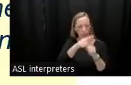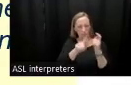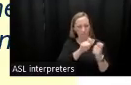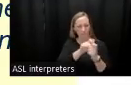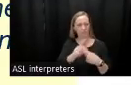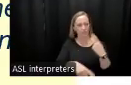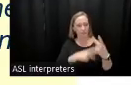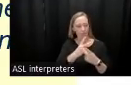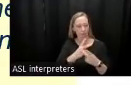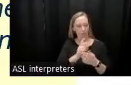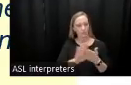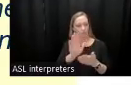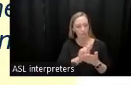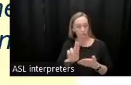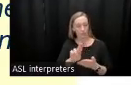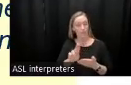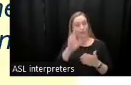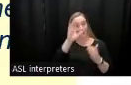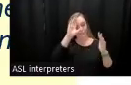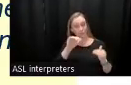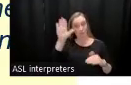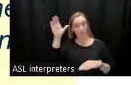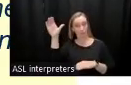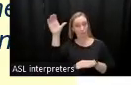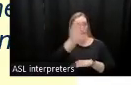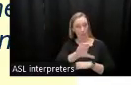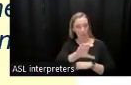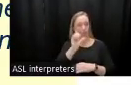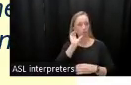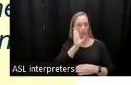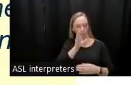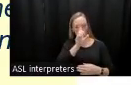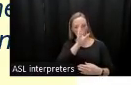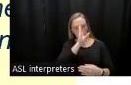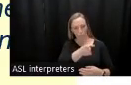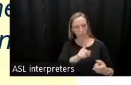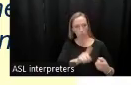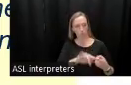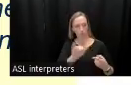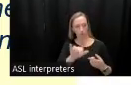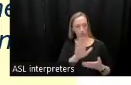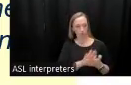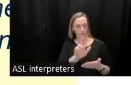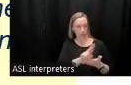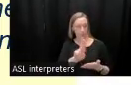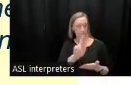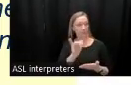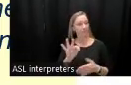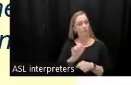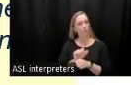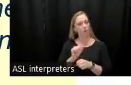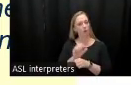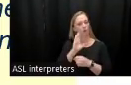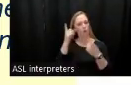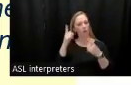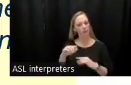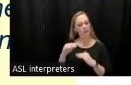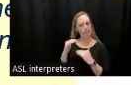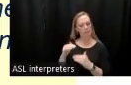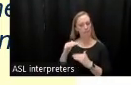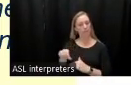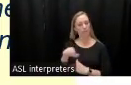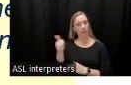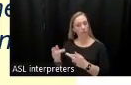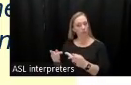that the investment will go to those institutions. If there is work that's going to be done on a limited basis at other institutions, that needs to